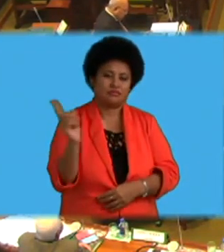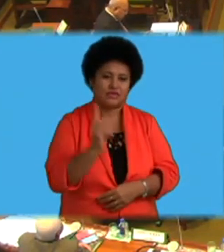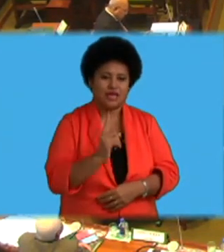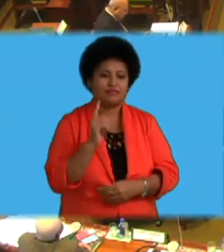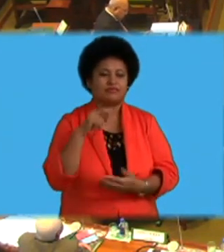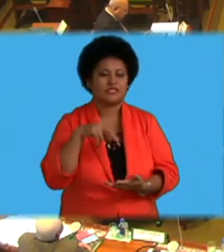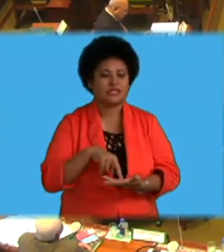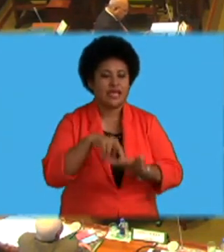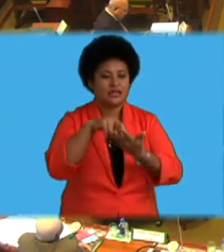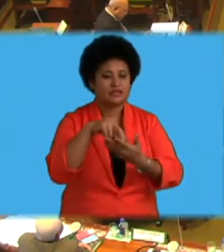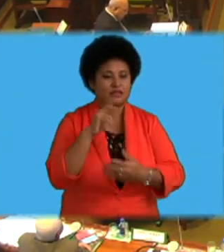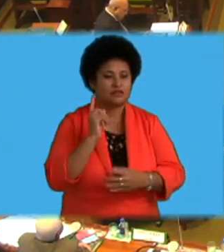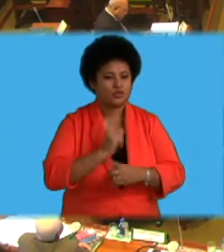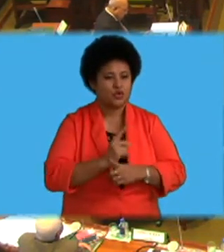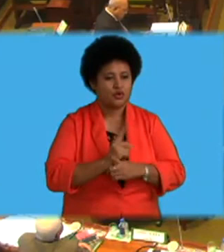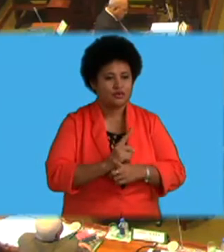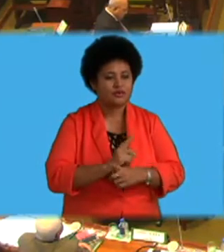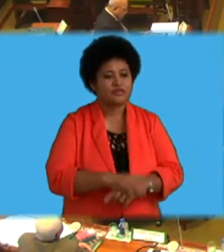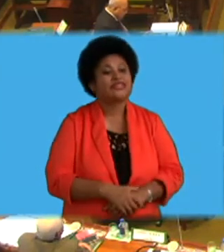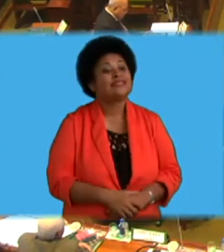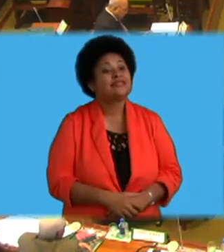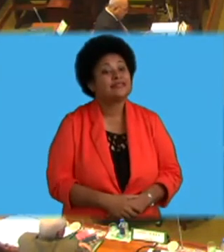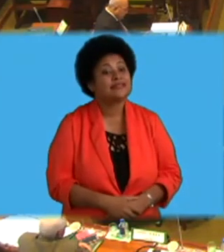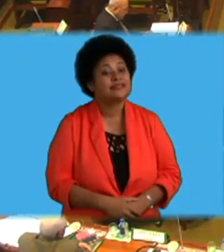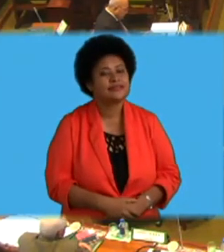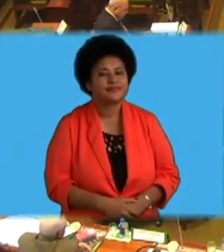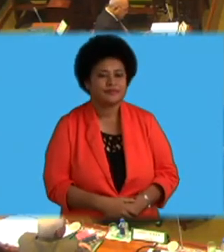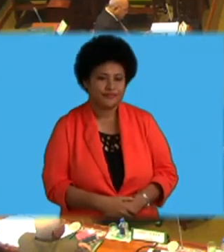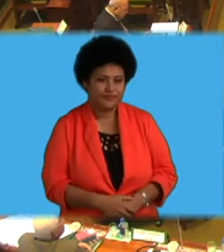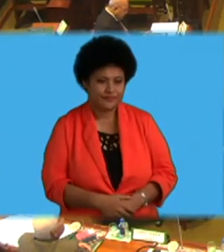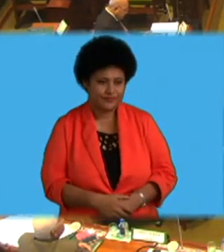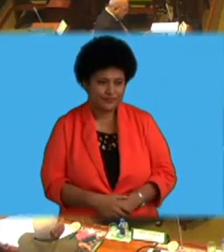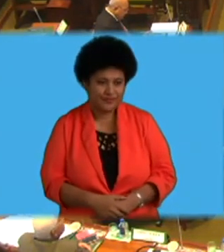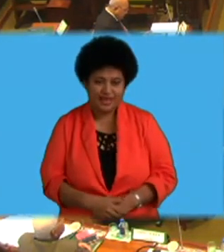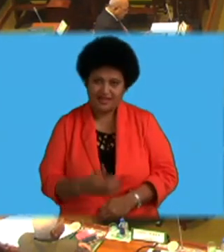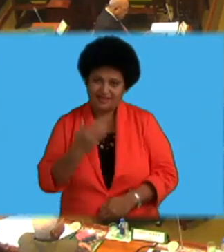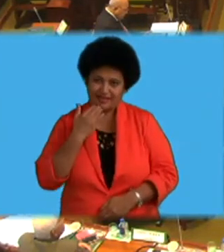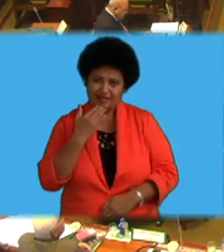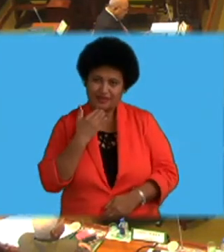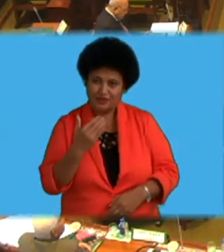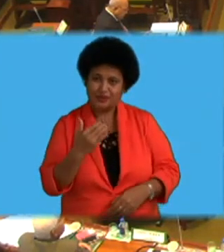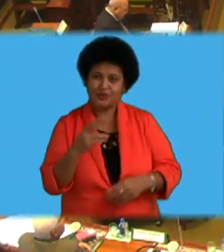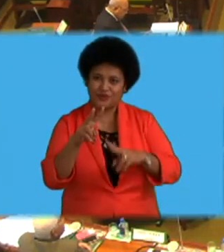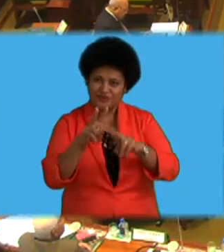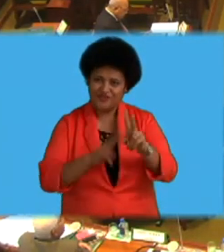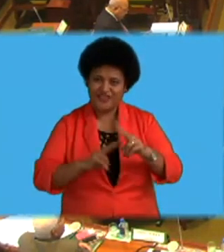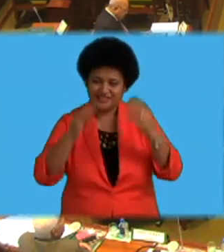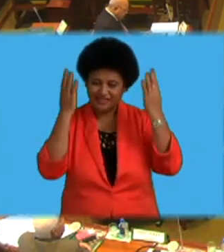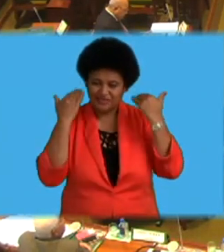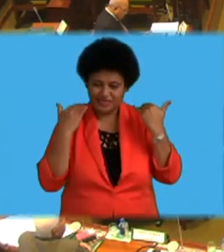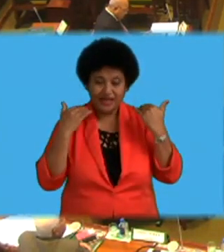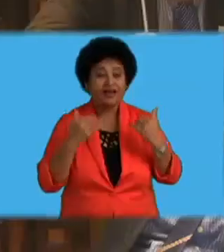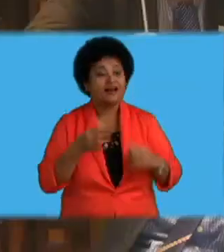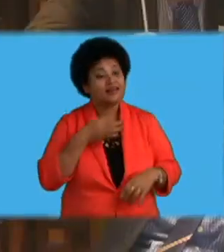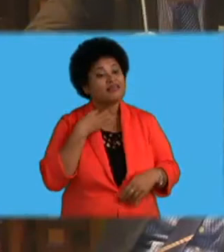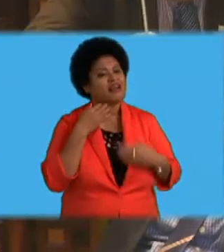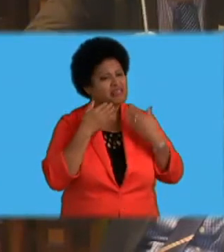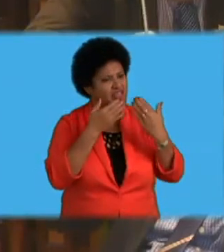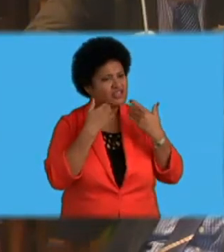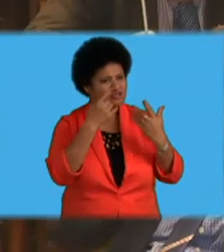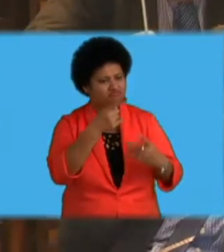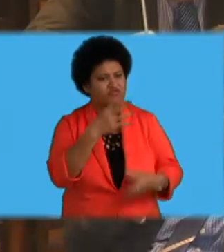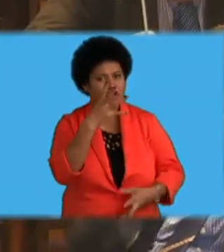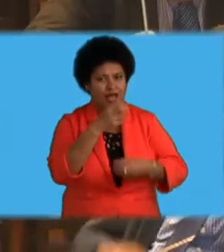Thank you, Deputy Speaker. I also take this opportunity to thank the Honourable Minister for his update.